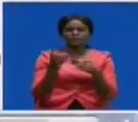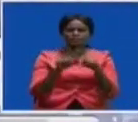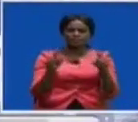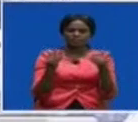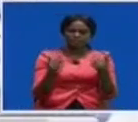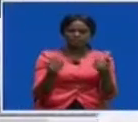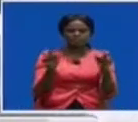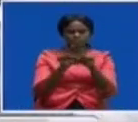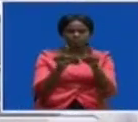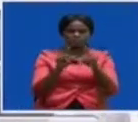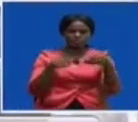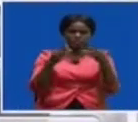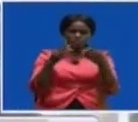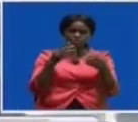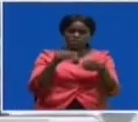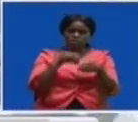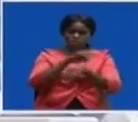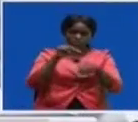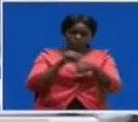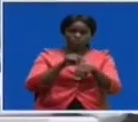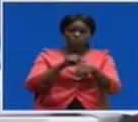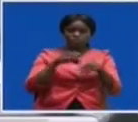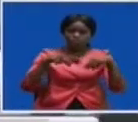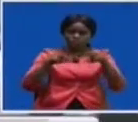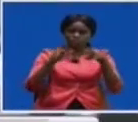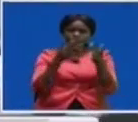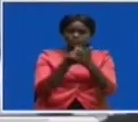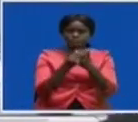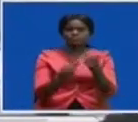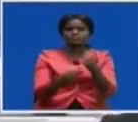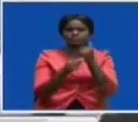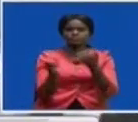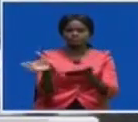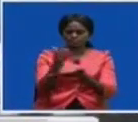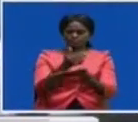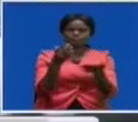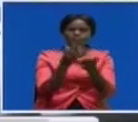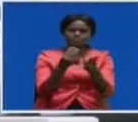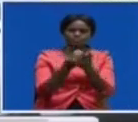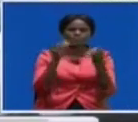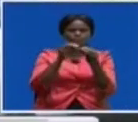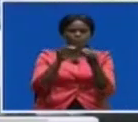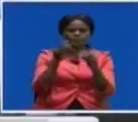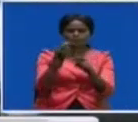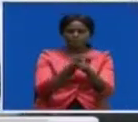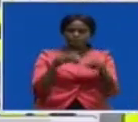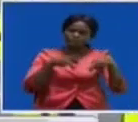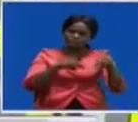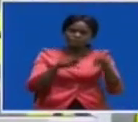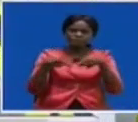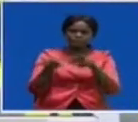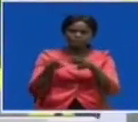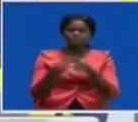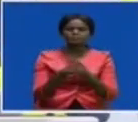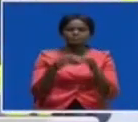an ultimatum to the National Road Fund Agency (NFRA) to collect more revenues from toll fees. They've